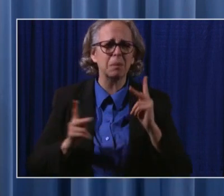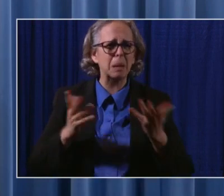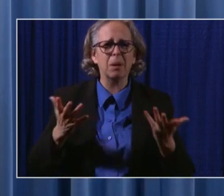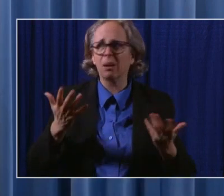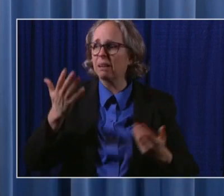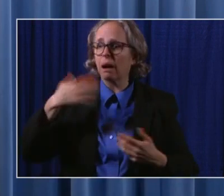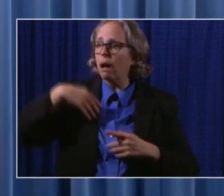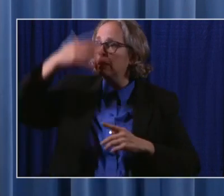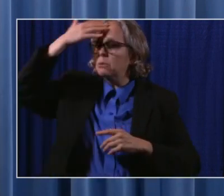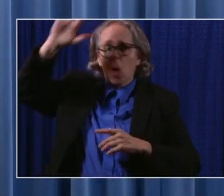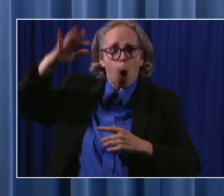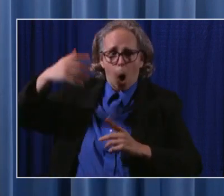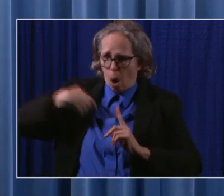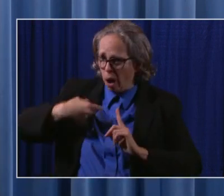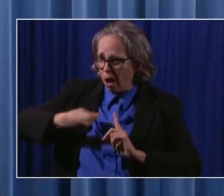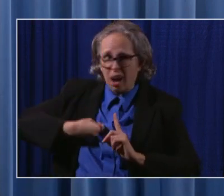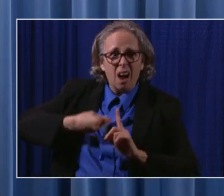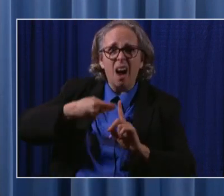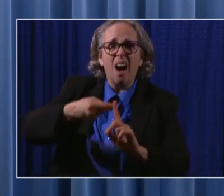have the virus at all.